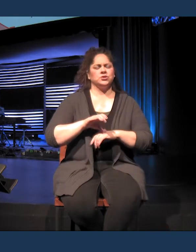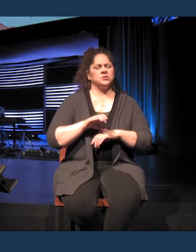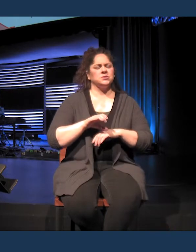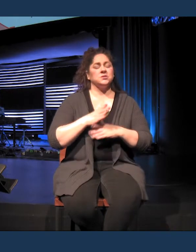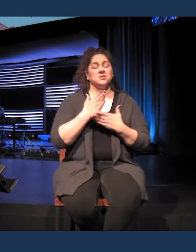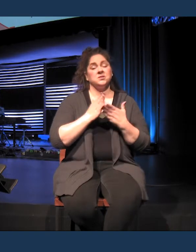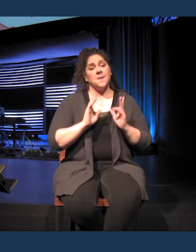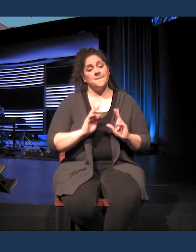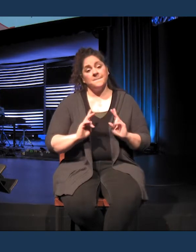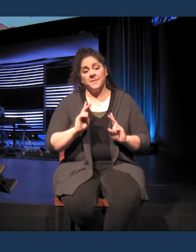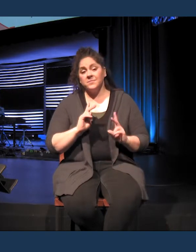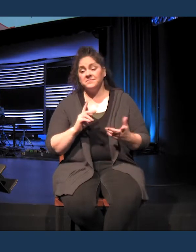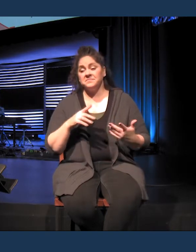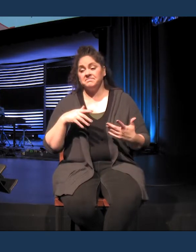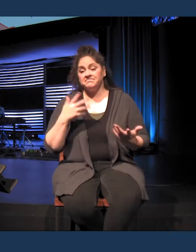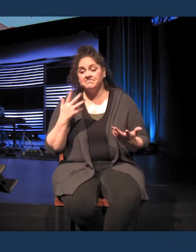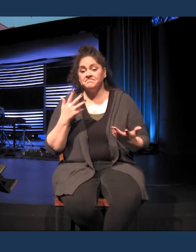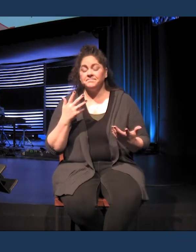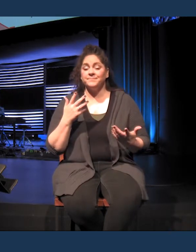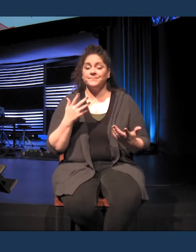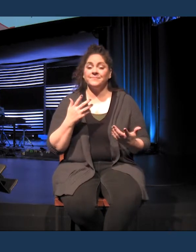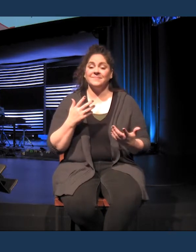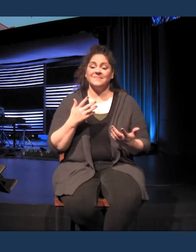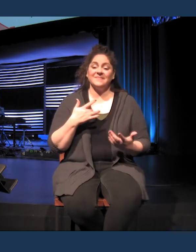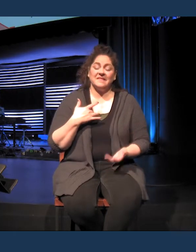For some people, the church has been a place